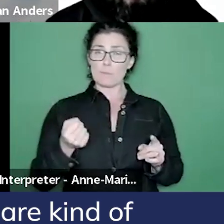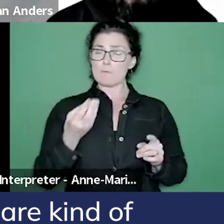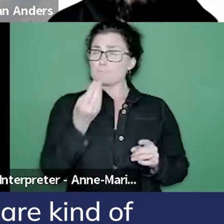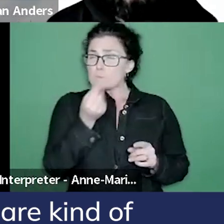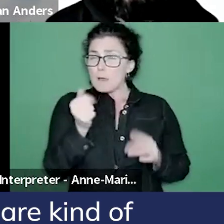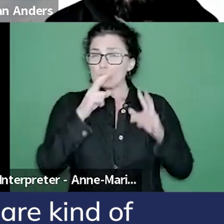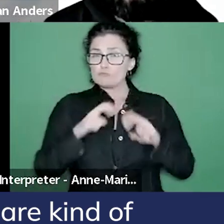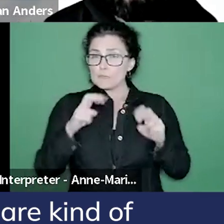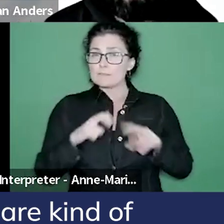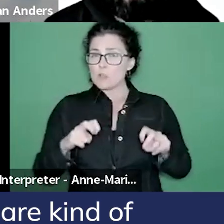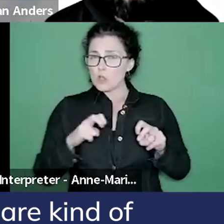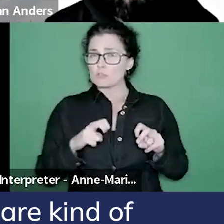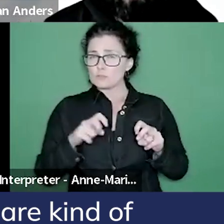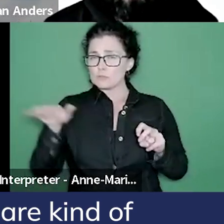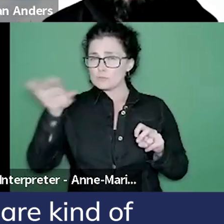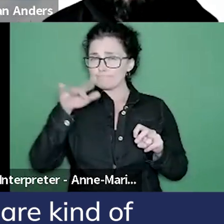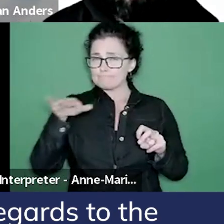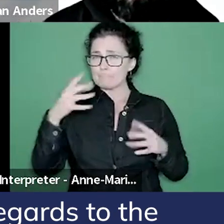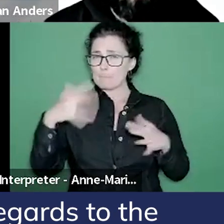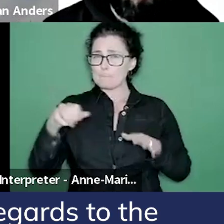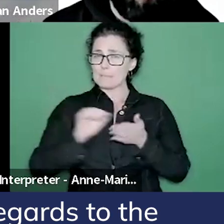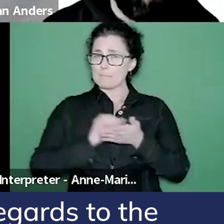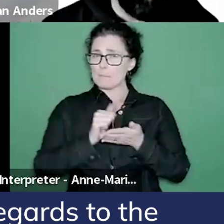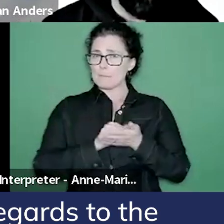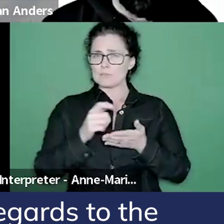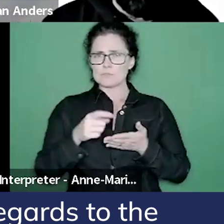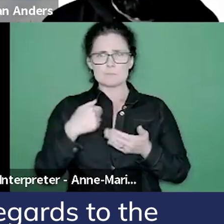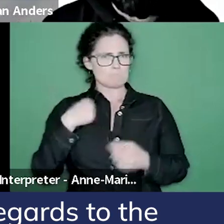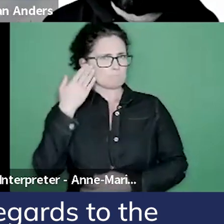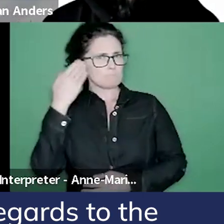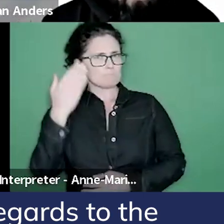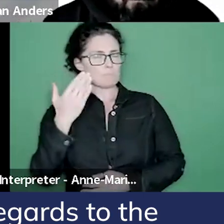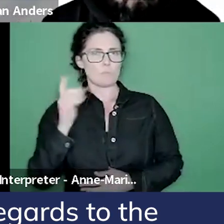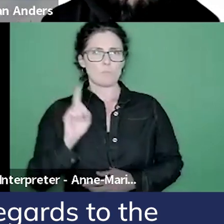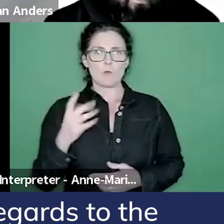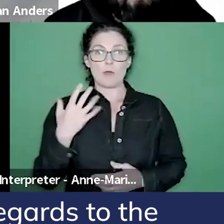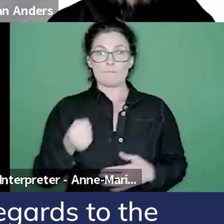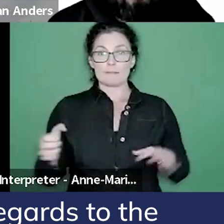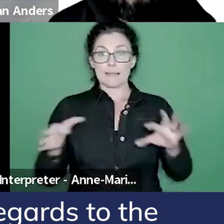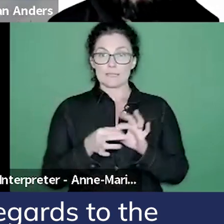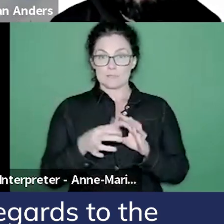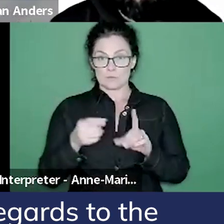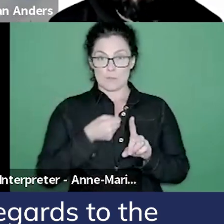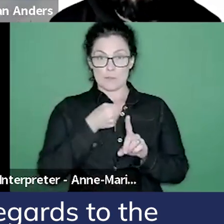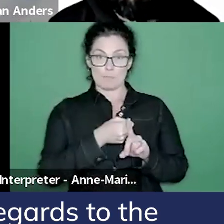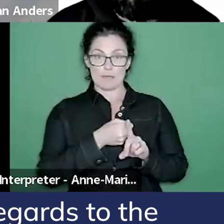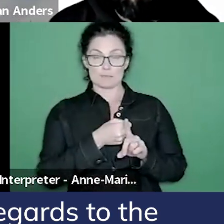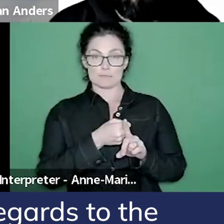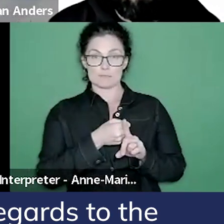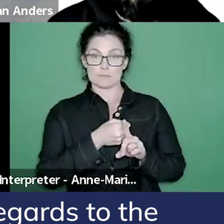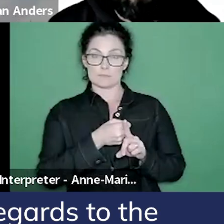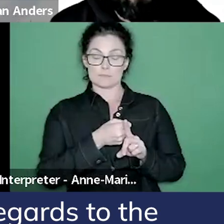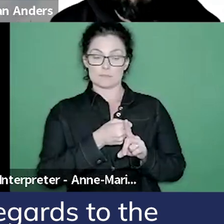there that are kind of suggesting that. I don't know about what's out there with regards to the impact on